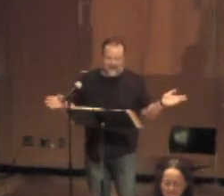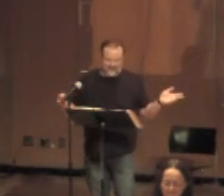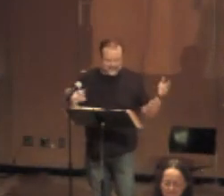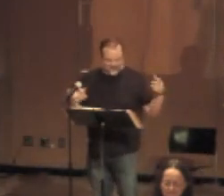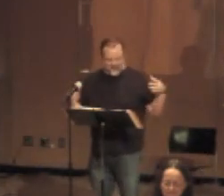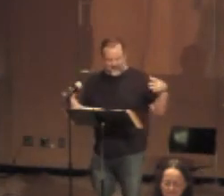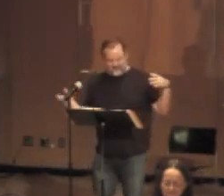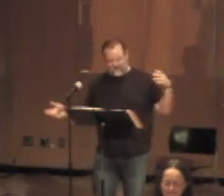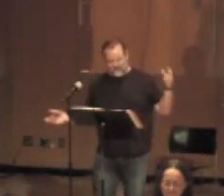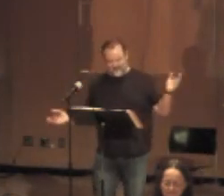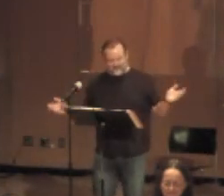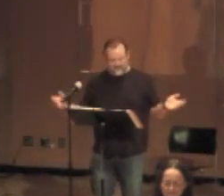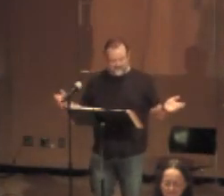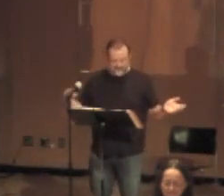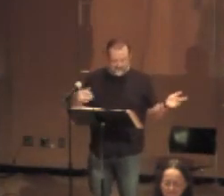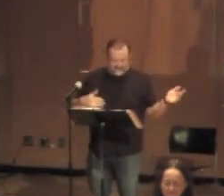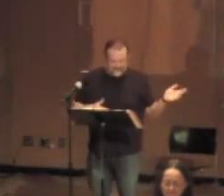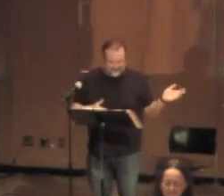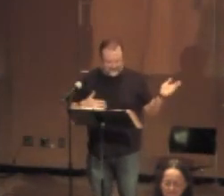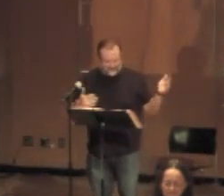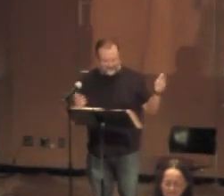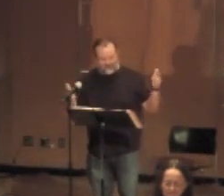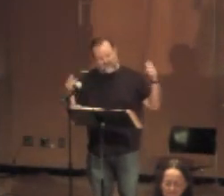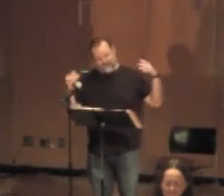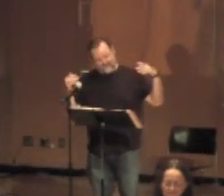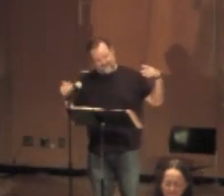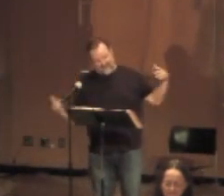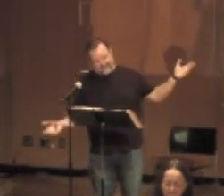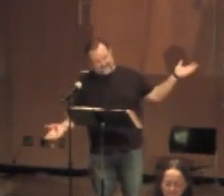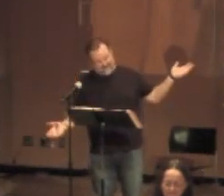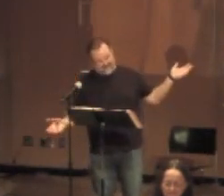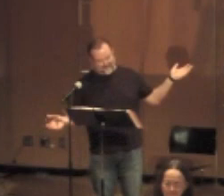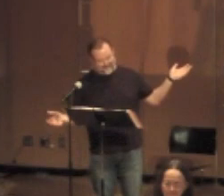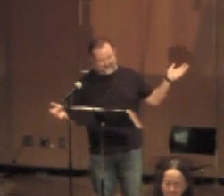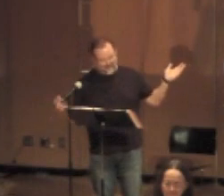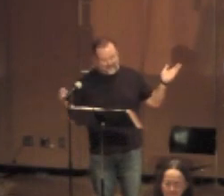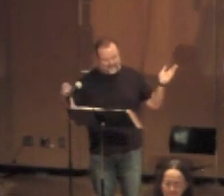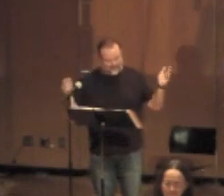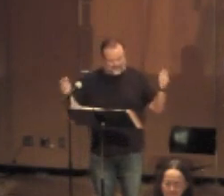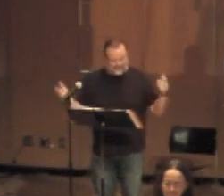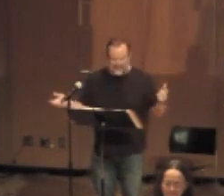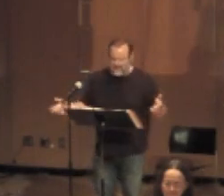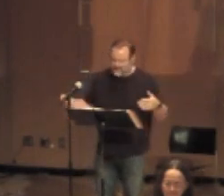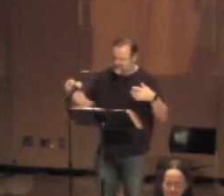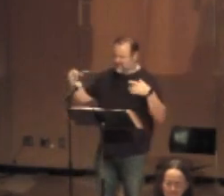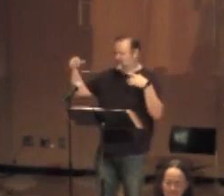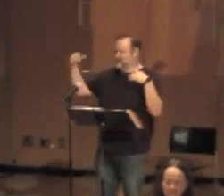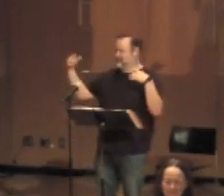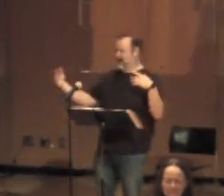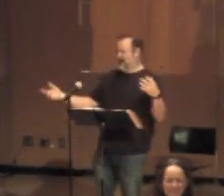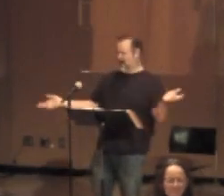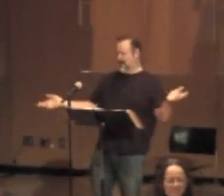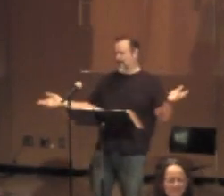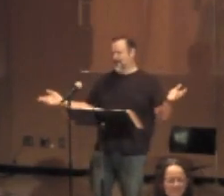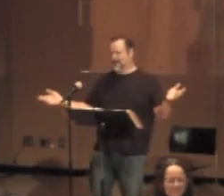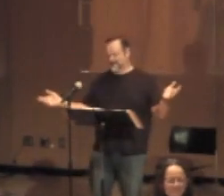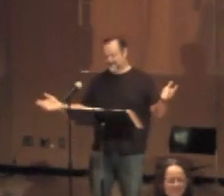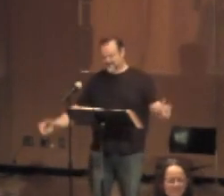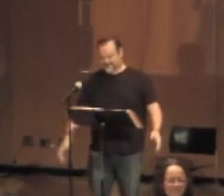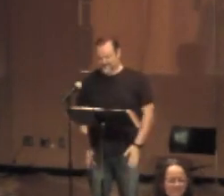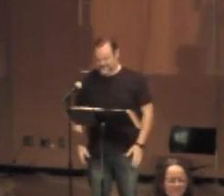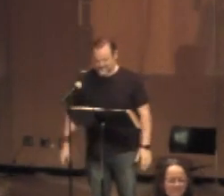so great so nice so cozy so good so fantastic so fantastic and so outstanding and so